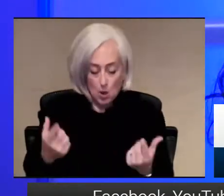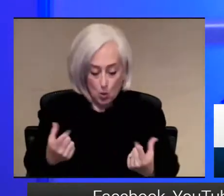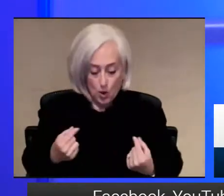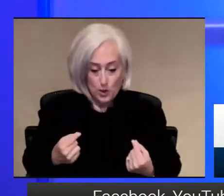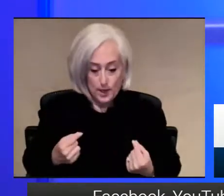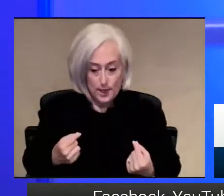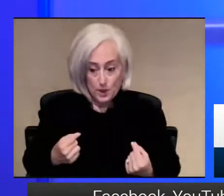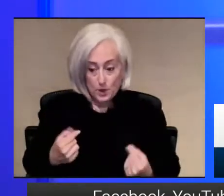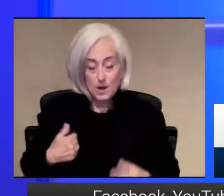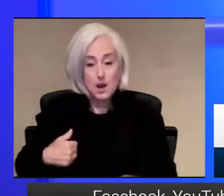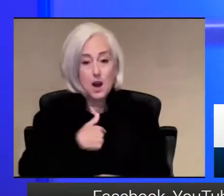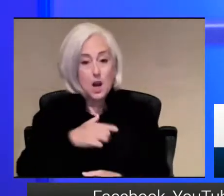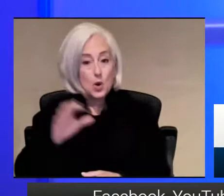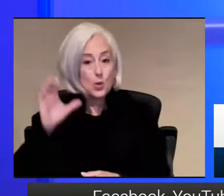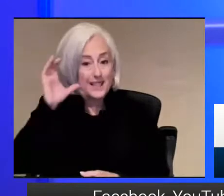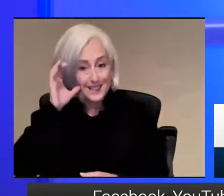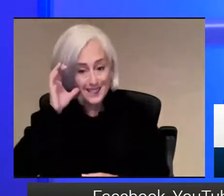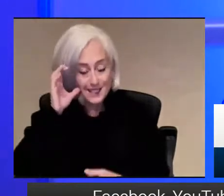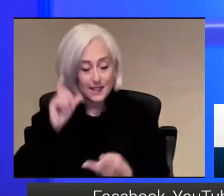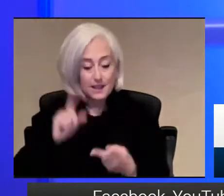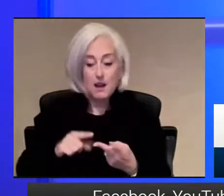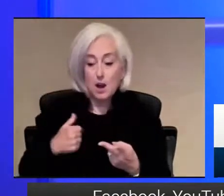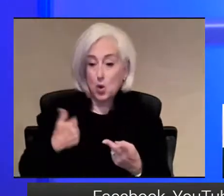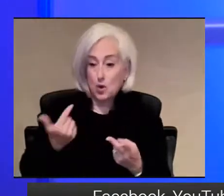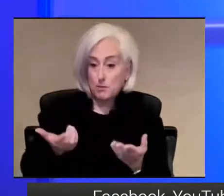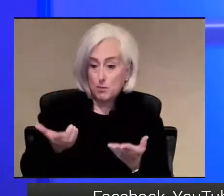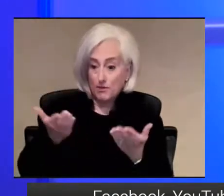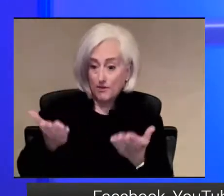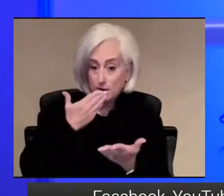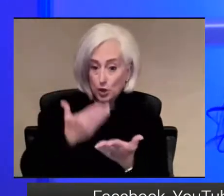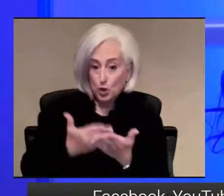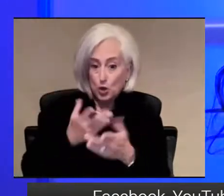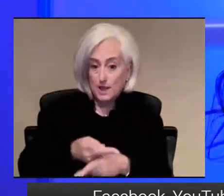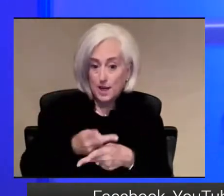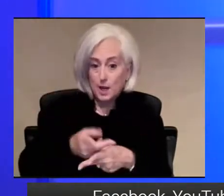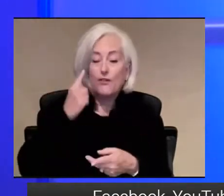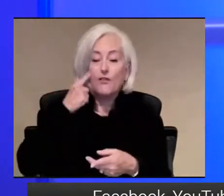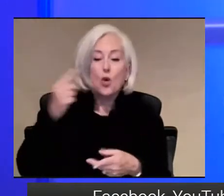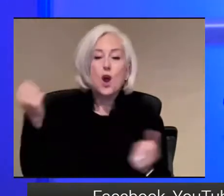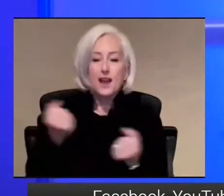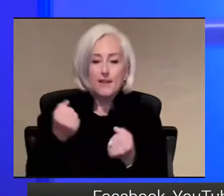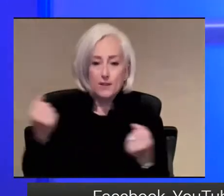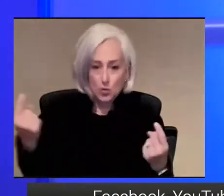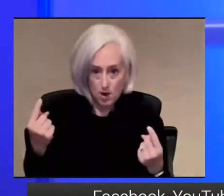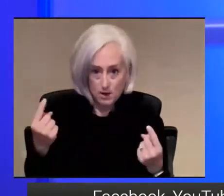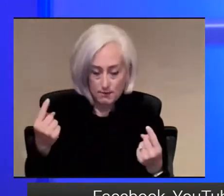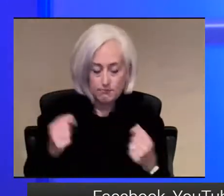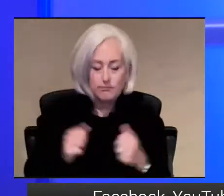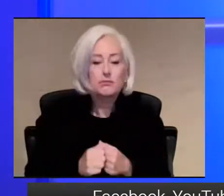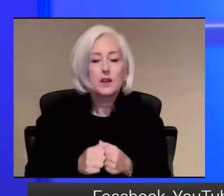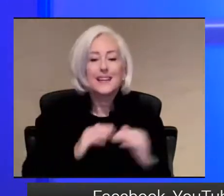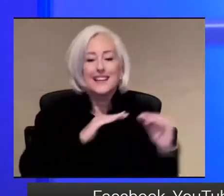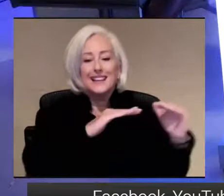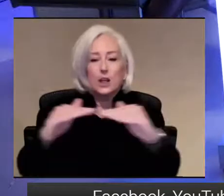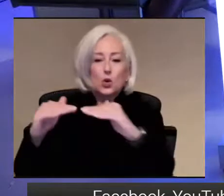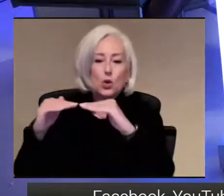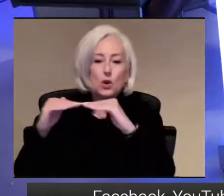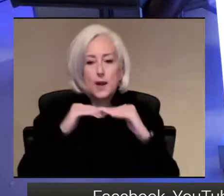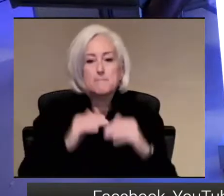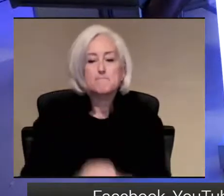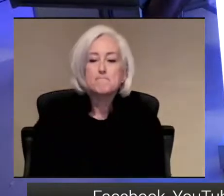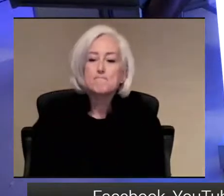we providing care to everyone in an equal manner and